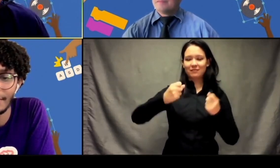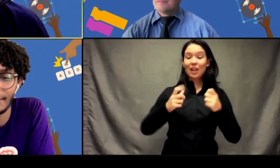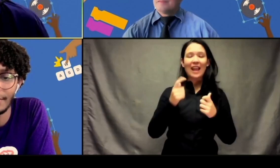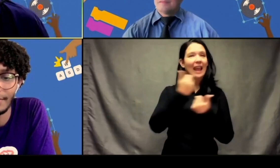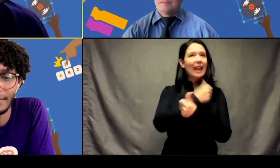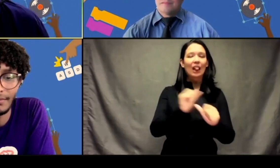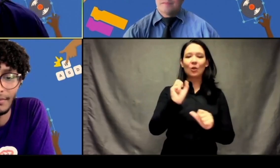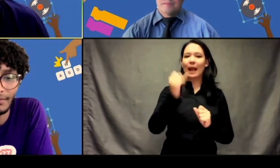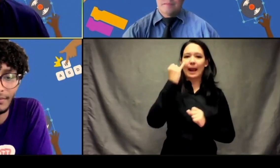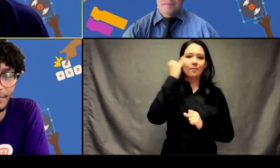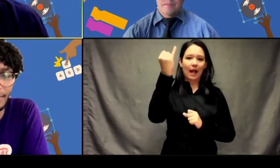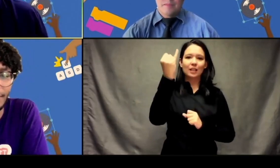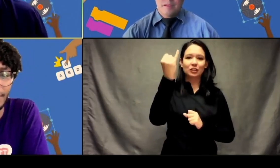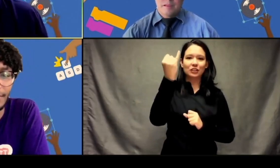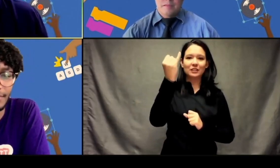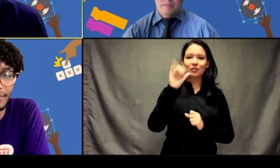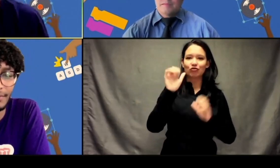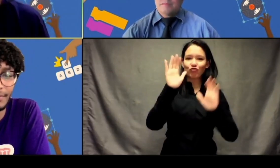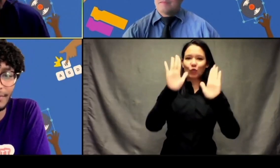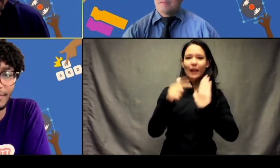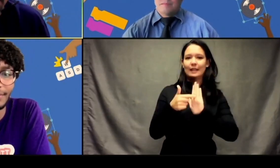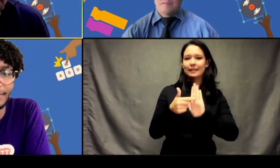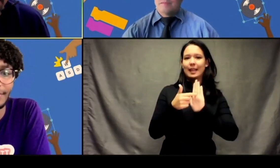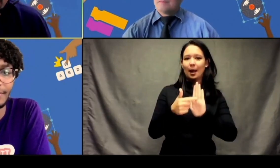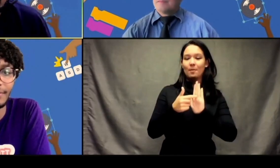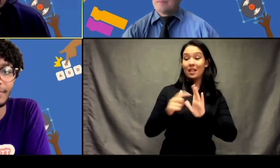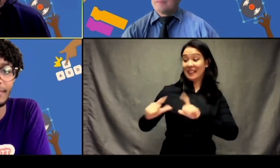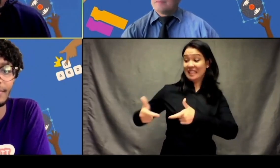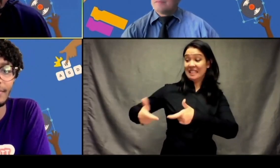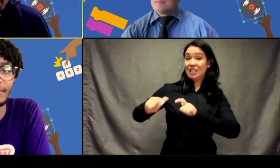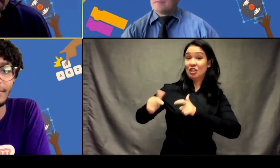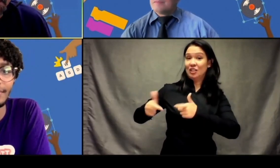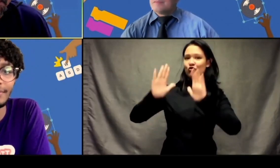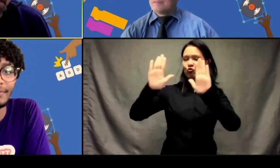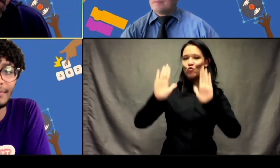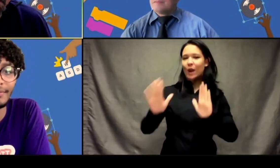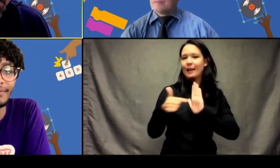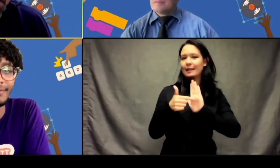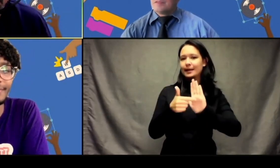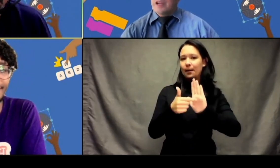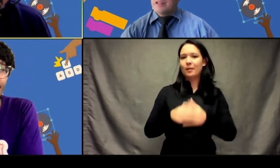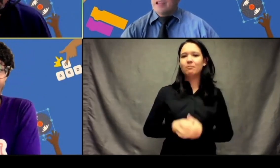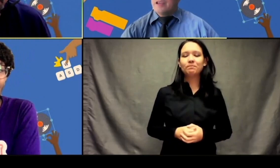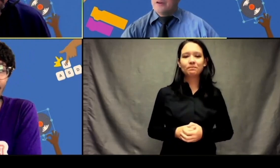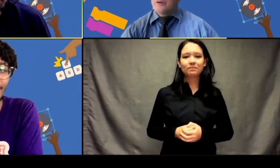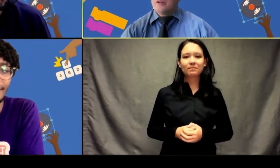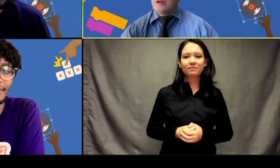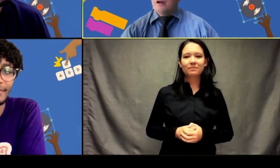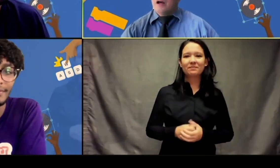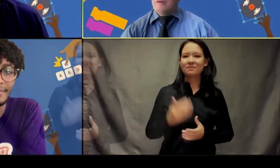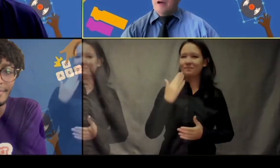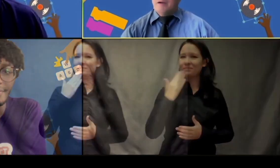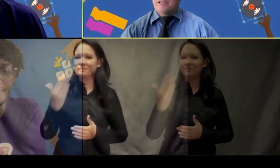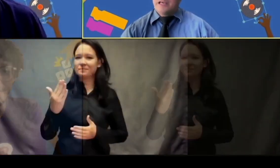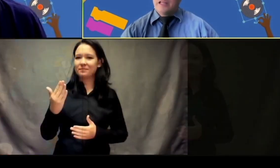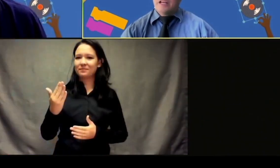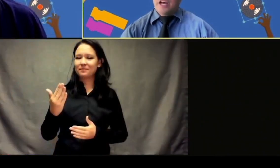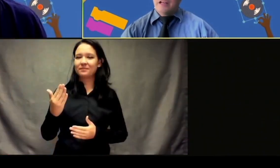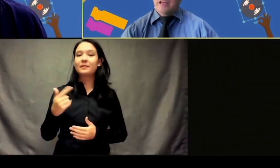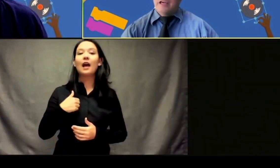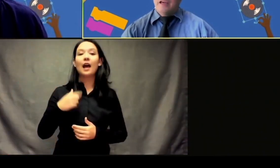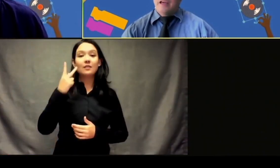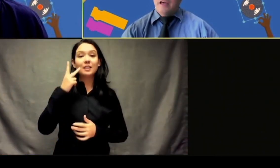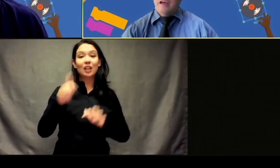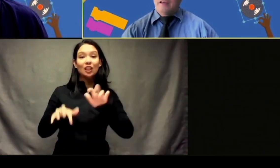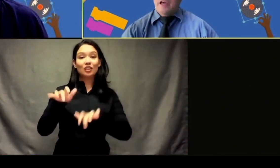imagine. So that's a great example, the tilting feature. Great, thank you. I'm seeing in the